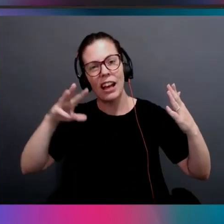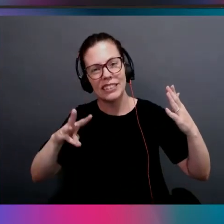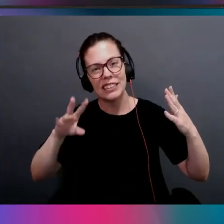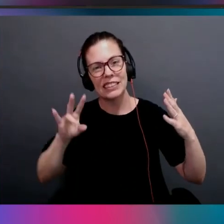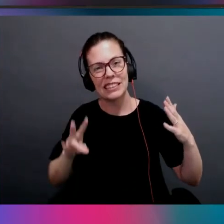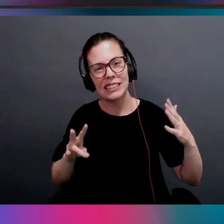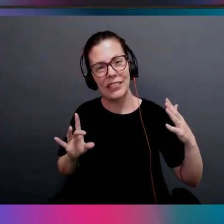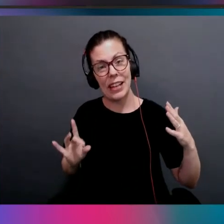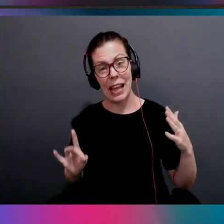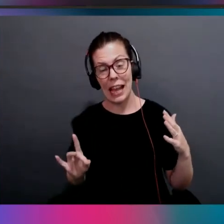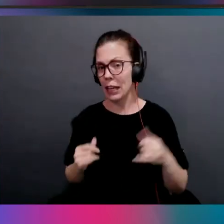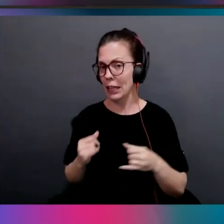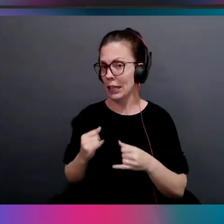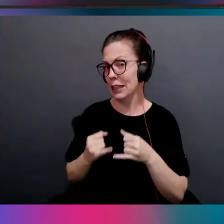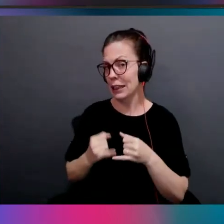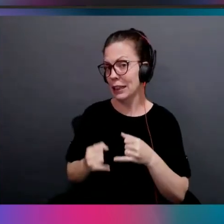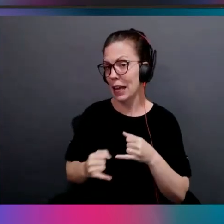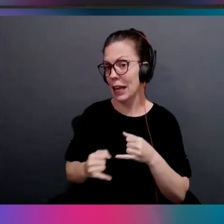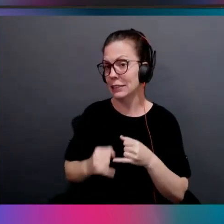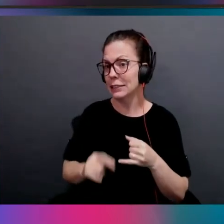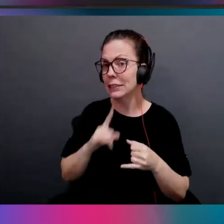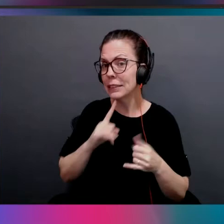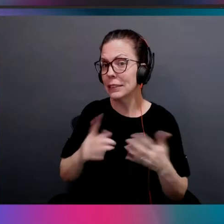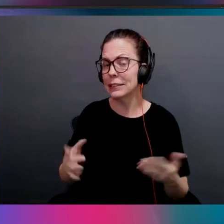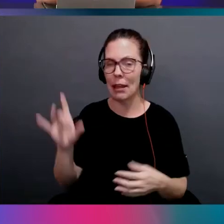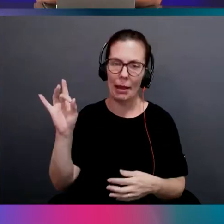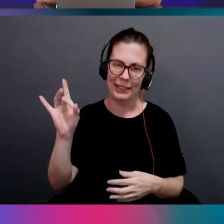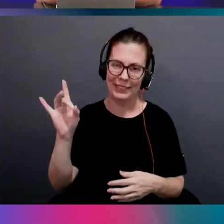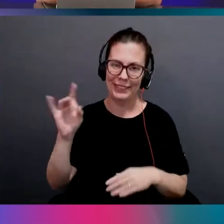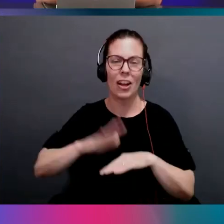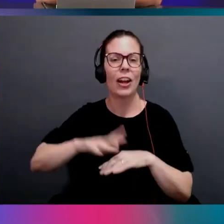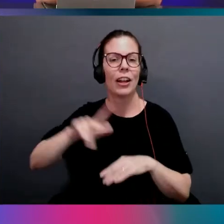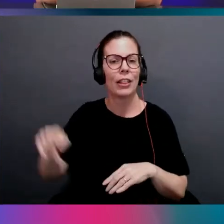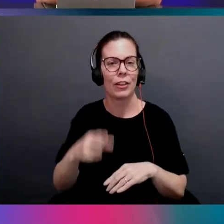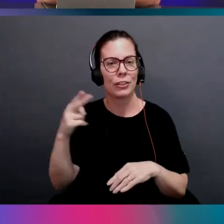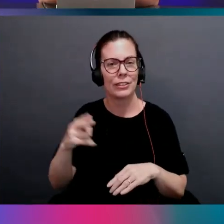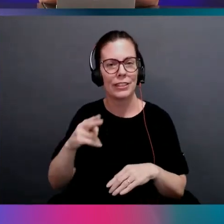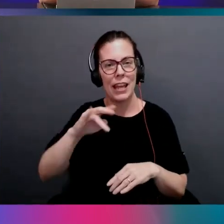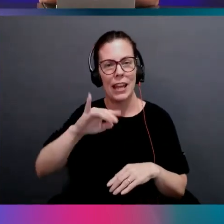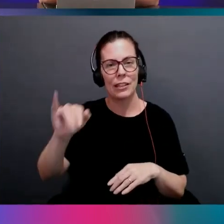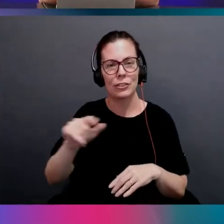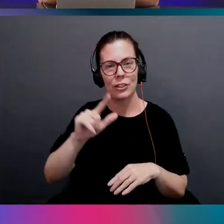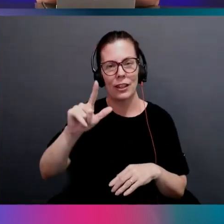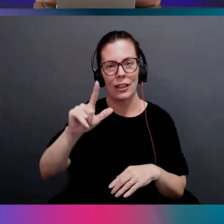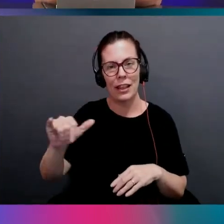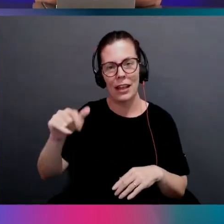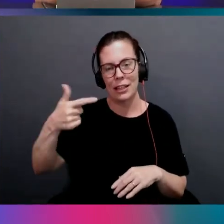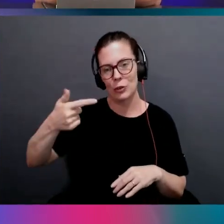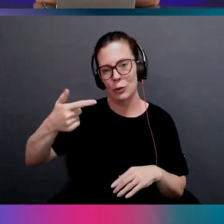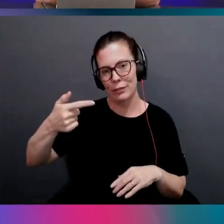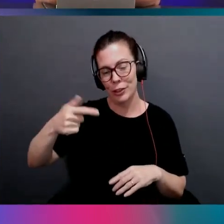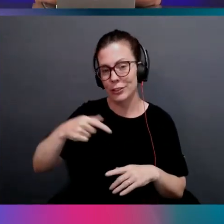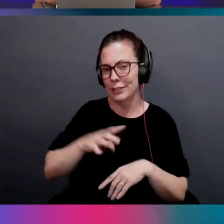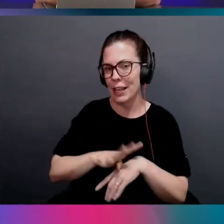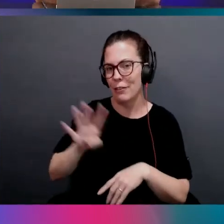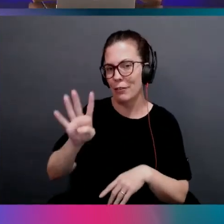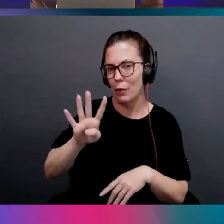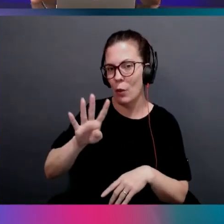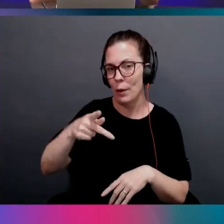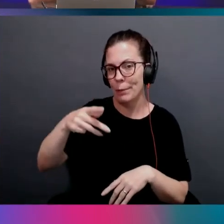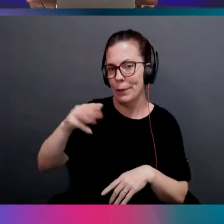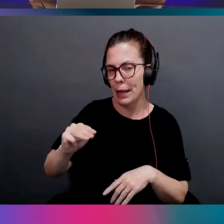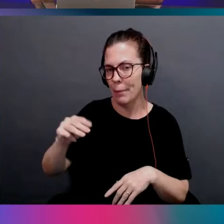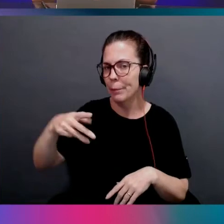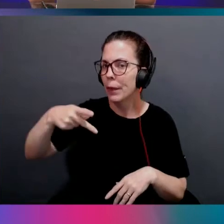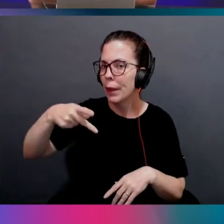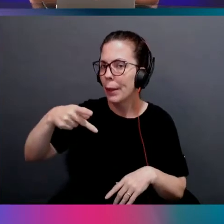our very last episode is episode 8 on Thursday, July 21st at 4 p.m. Pacific. So 4